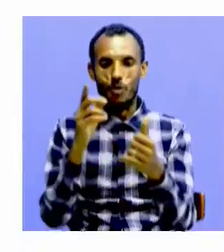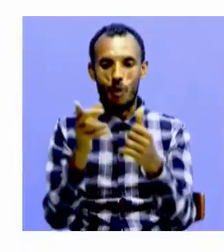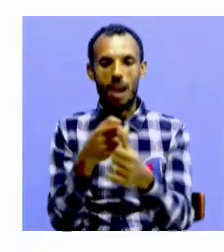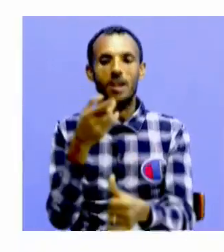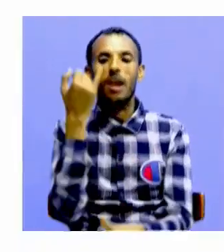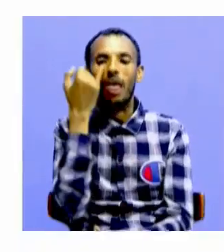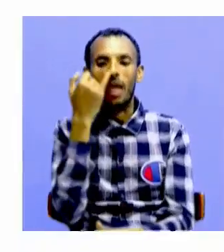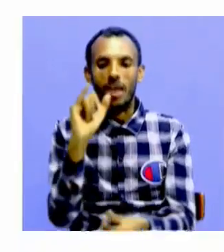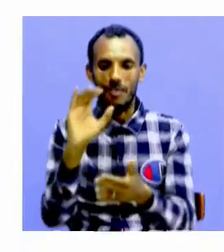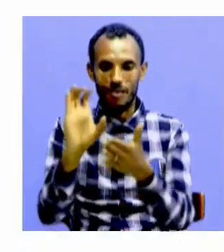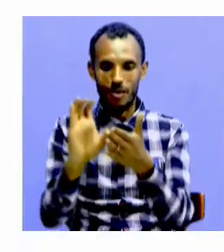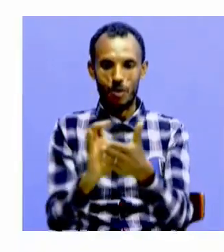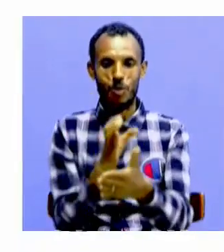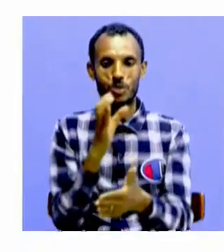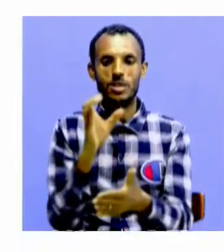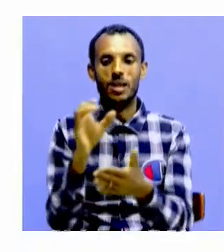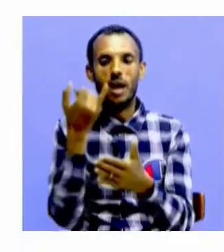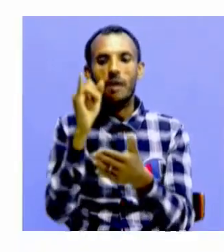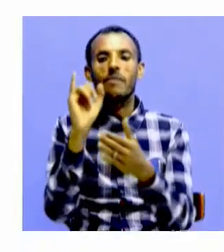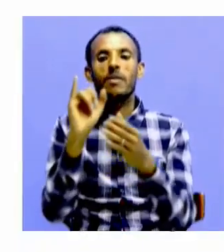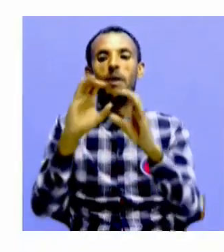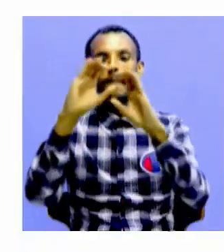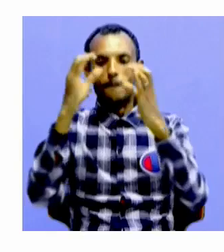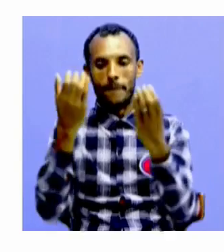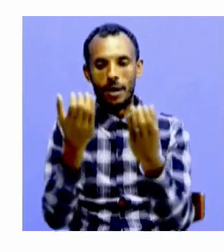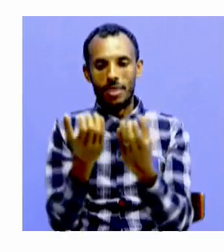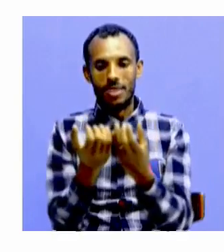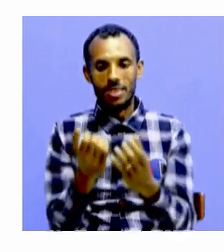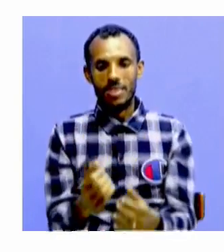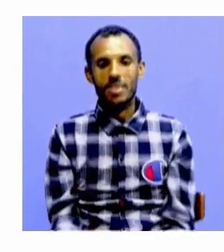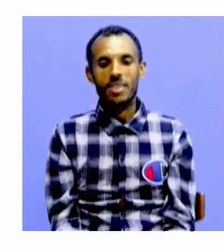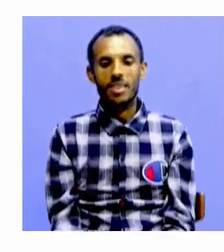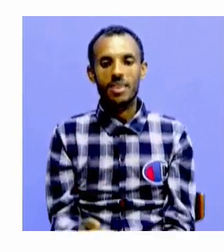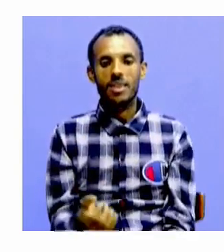clause, the if part, if clause, yeah?